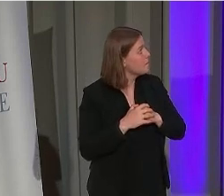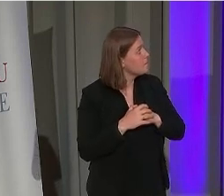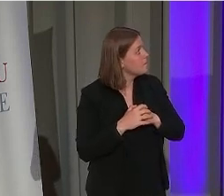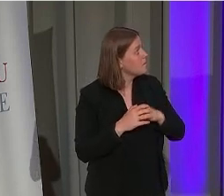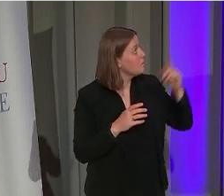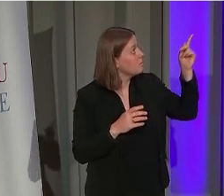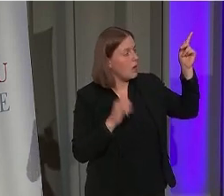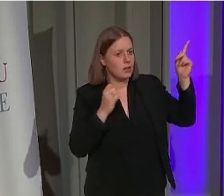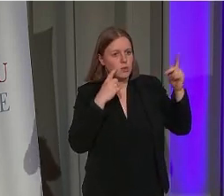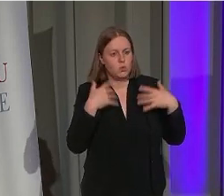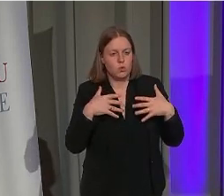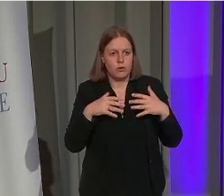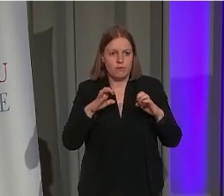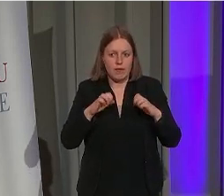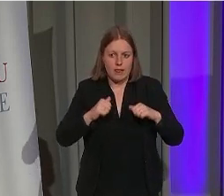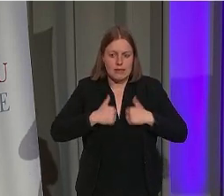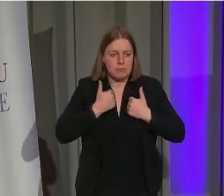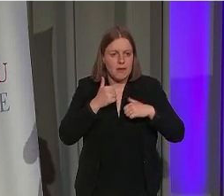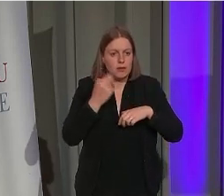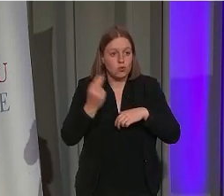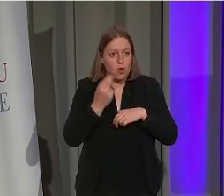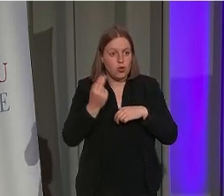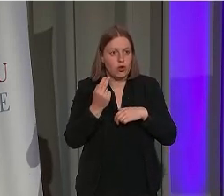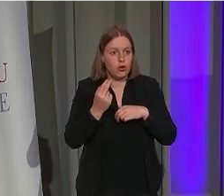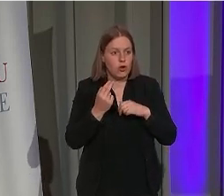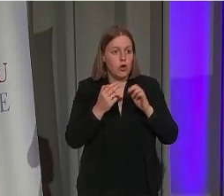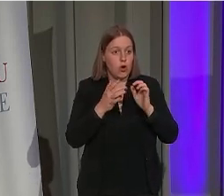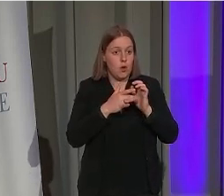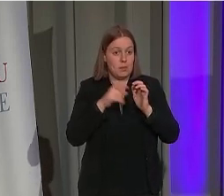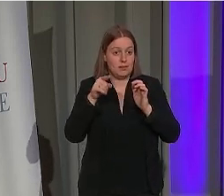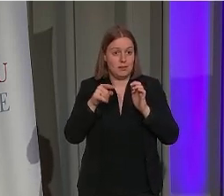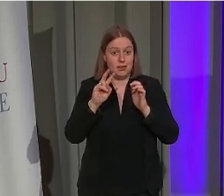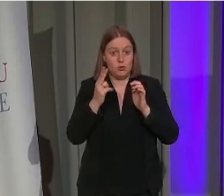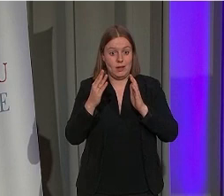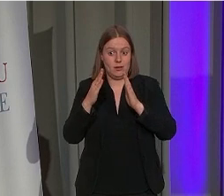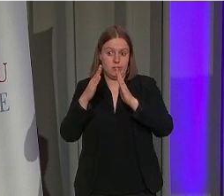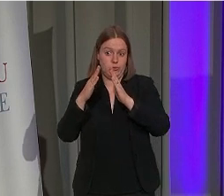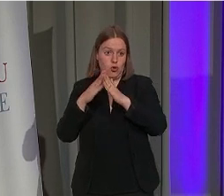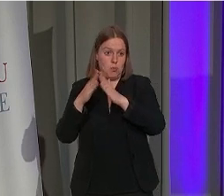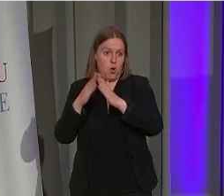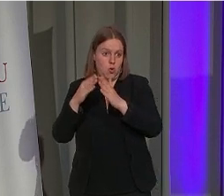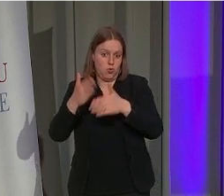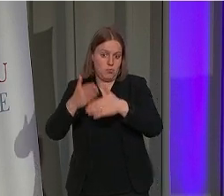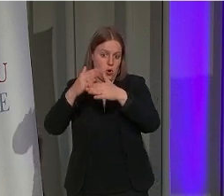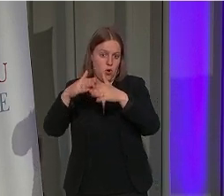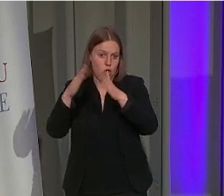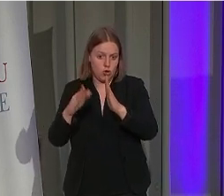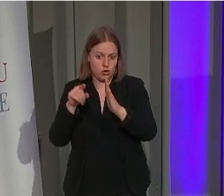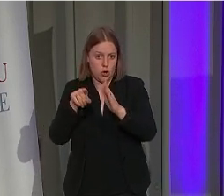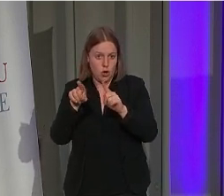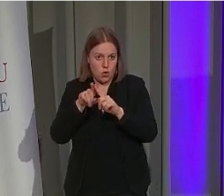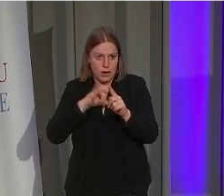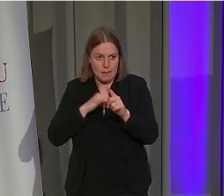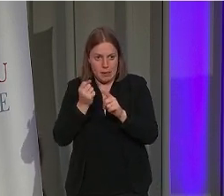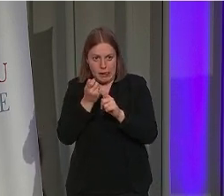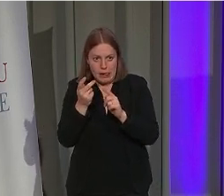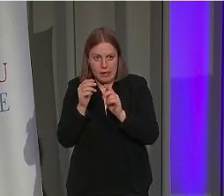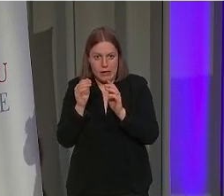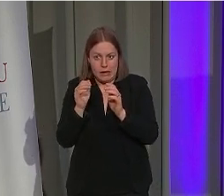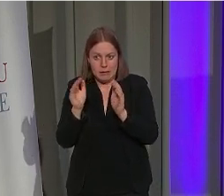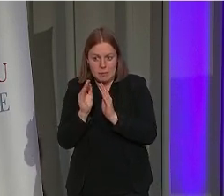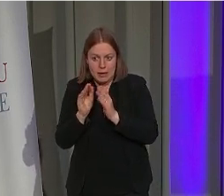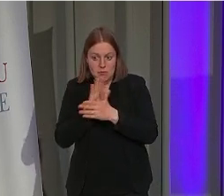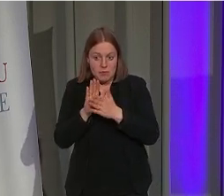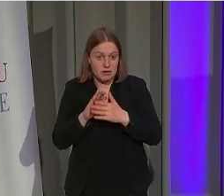what happened, and you see that it required a lot of efforts because well, there were a couple of limitations to